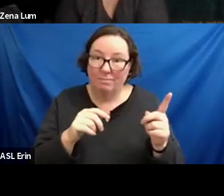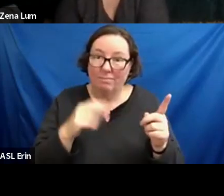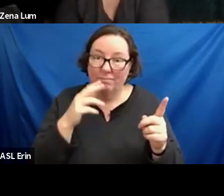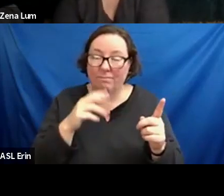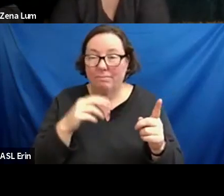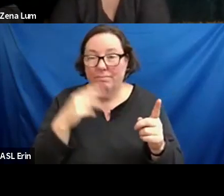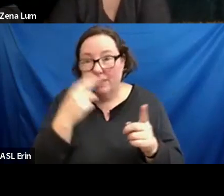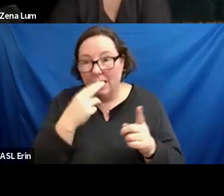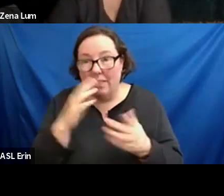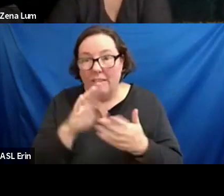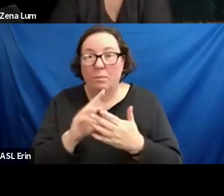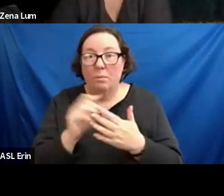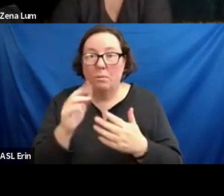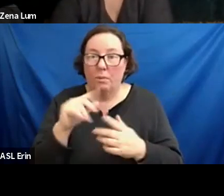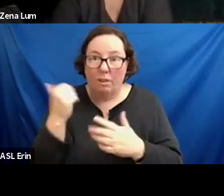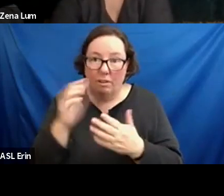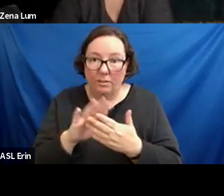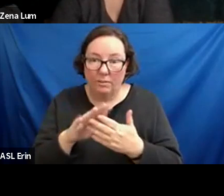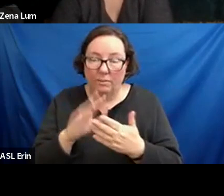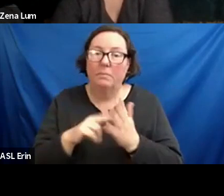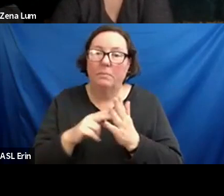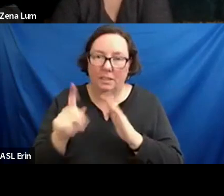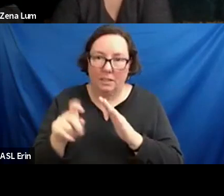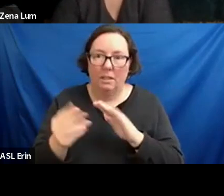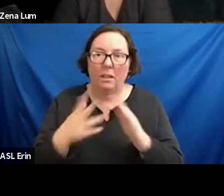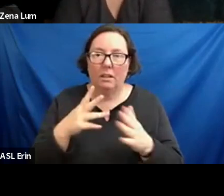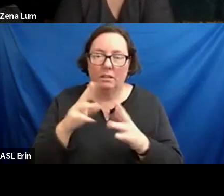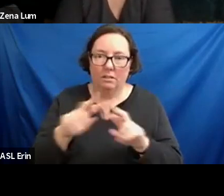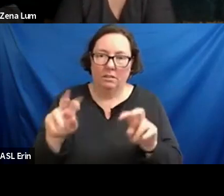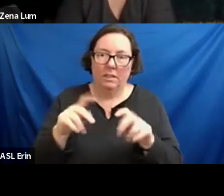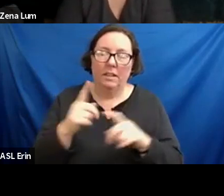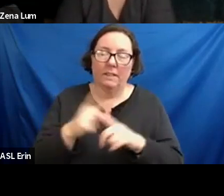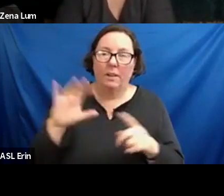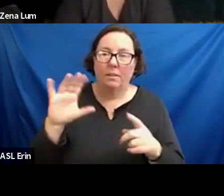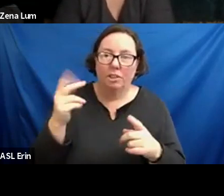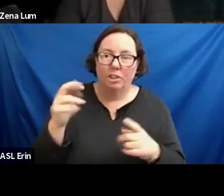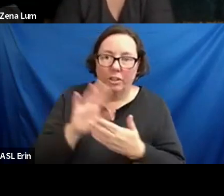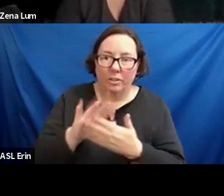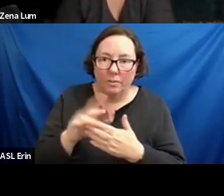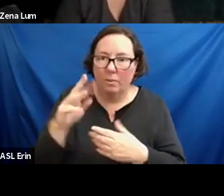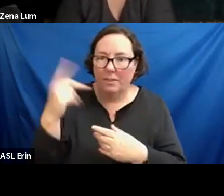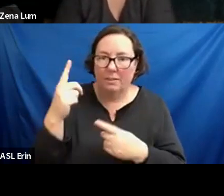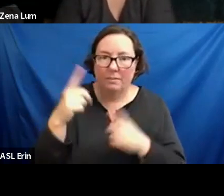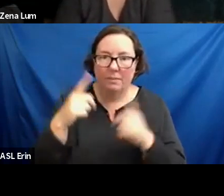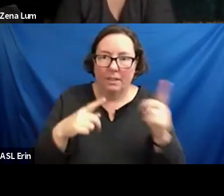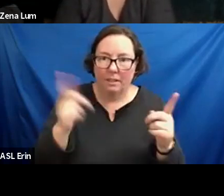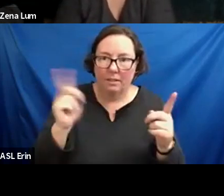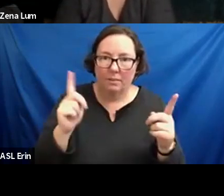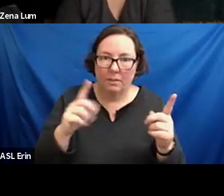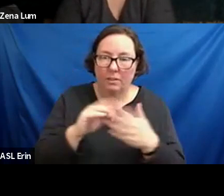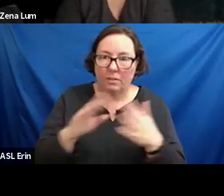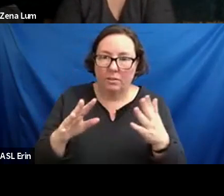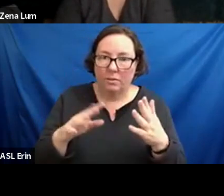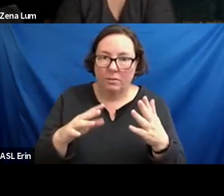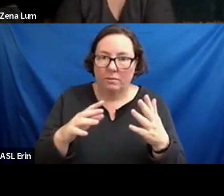be able to have an indicator that we can also assess from something like a charter school or somewhere else where a student who could thrive